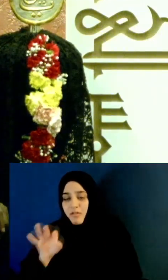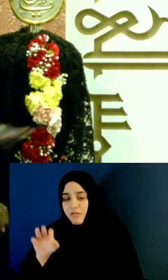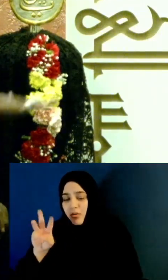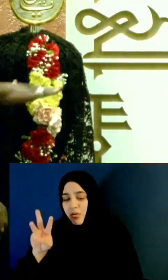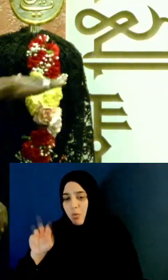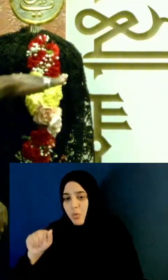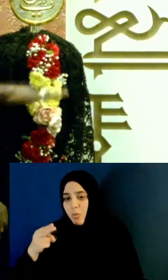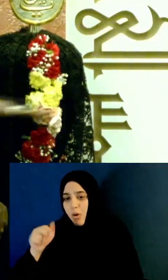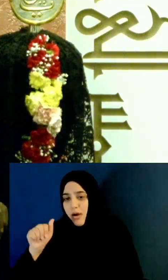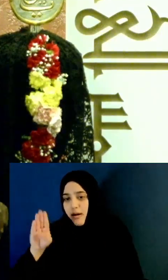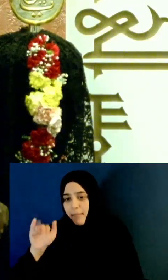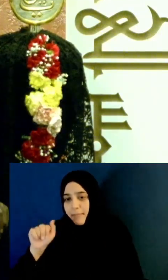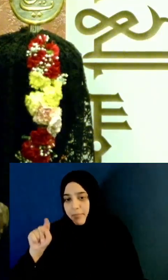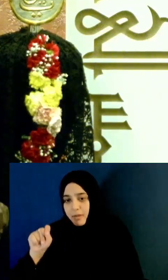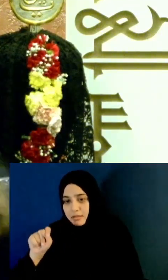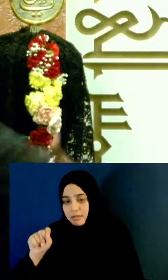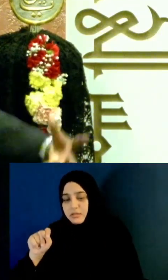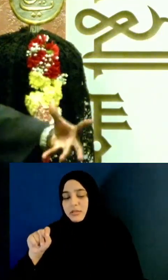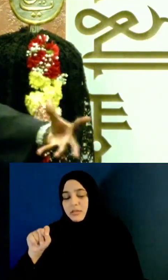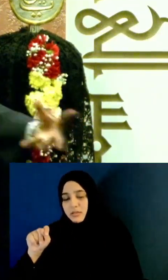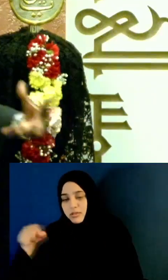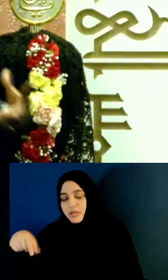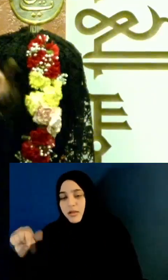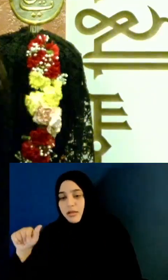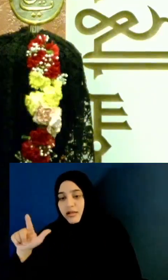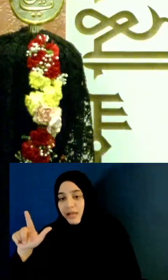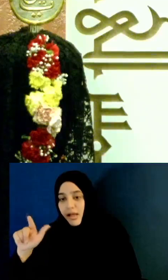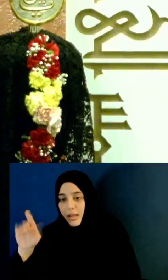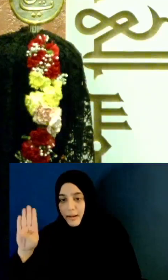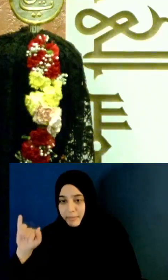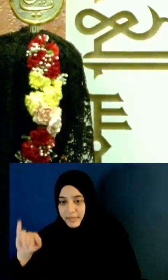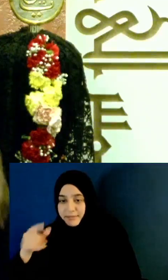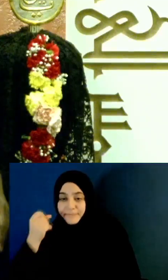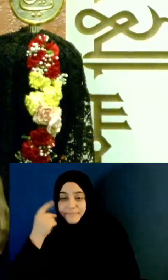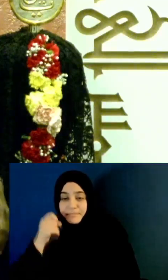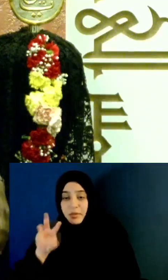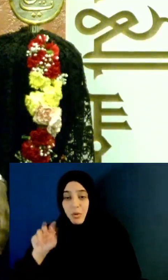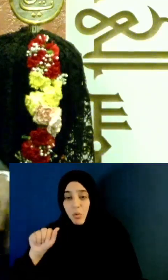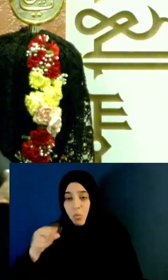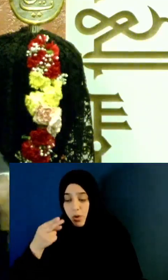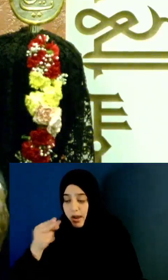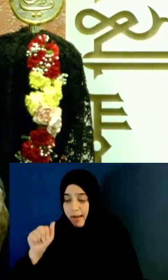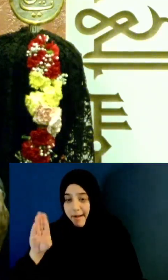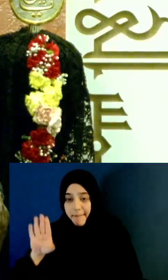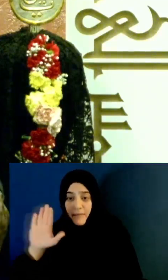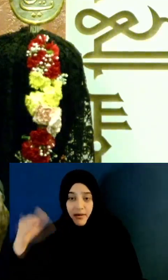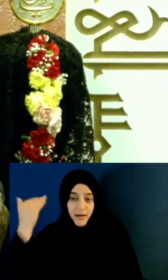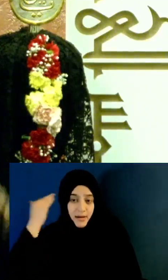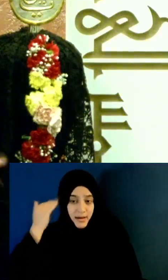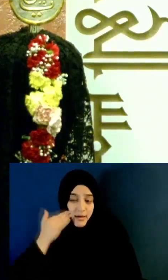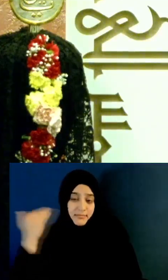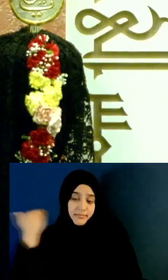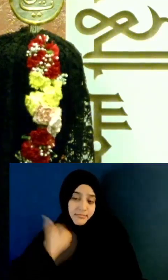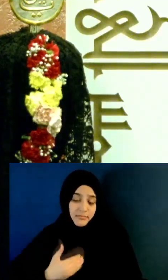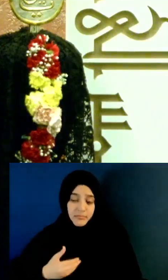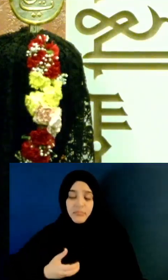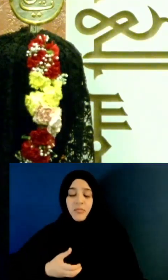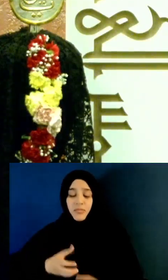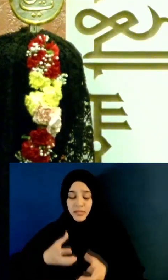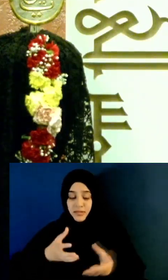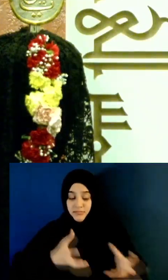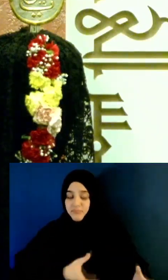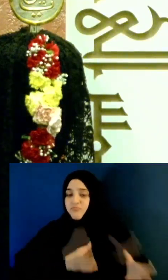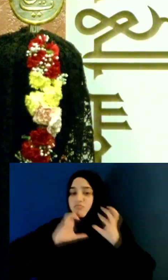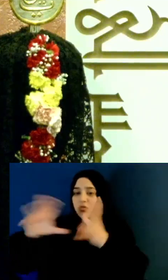They beheaded Wahab. They took the head of Wahab and threw the head to the mother. The mother looked at the